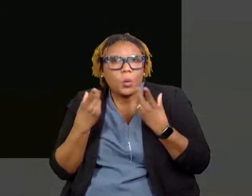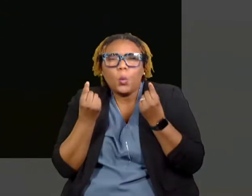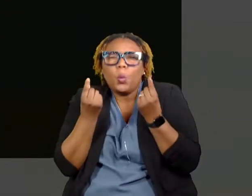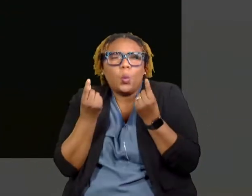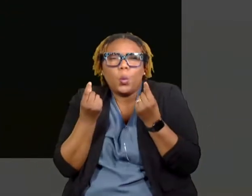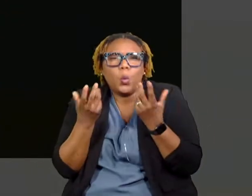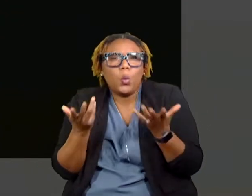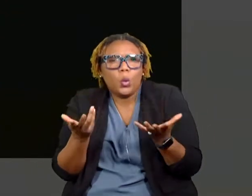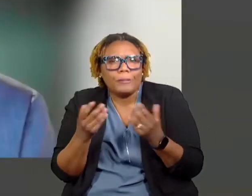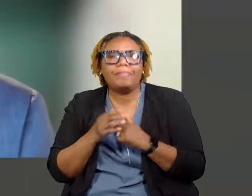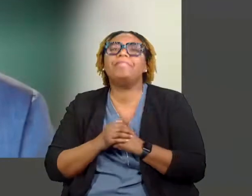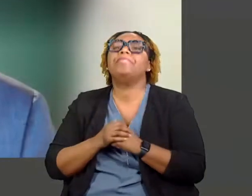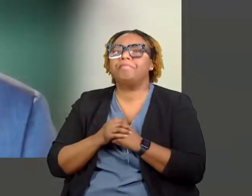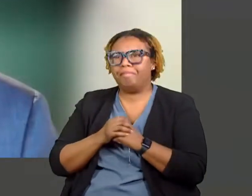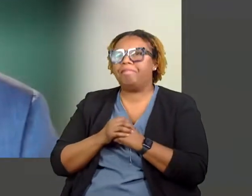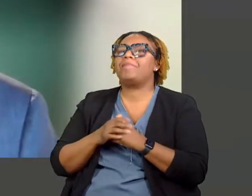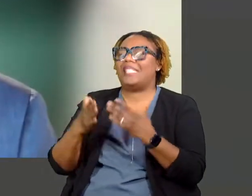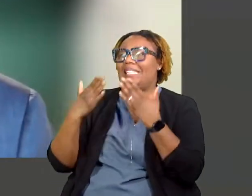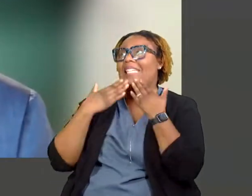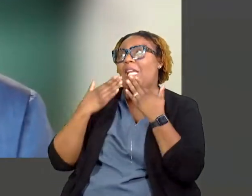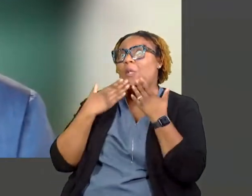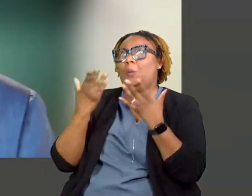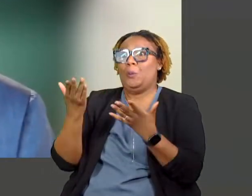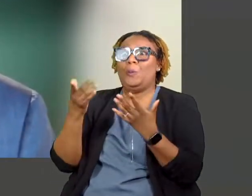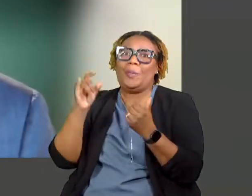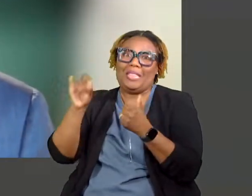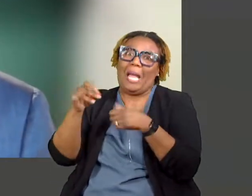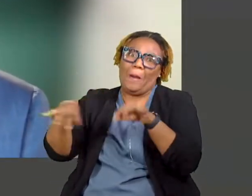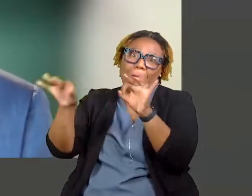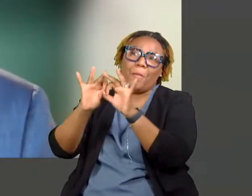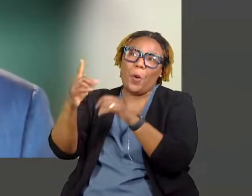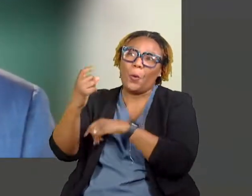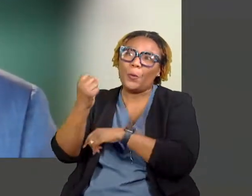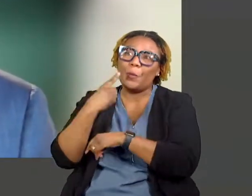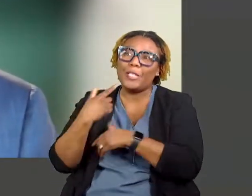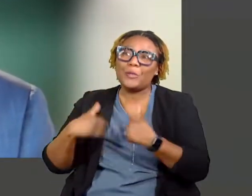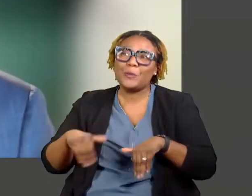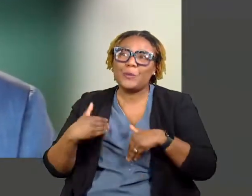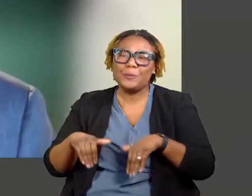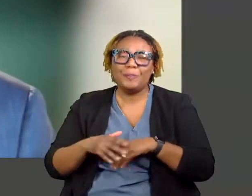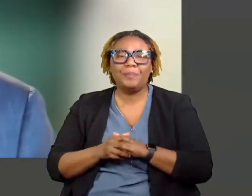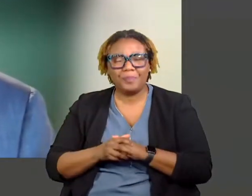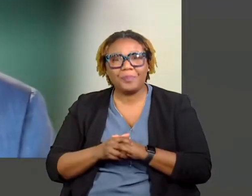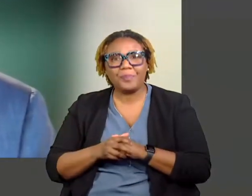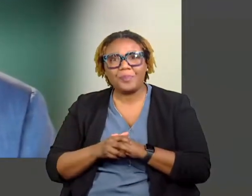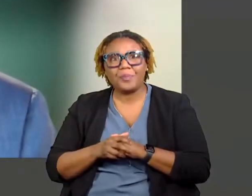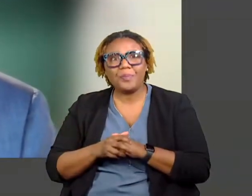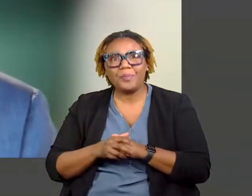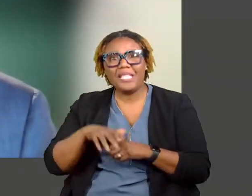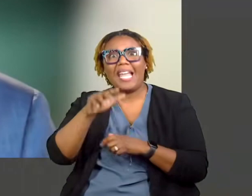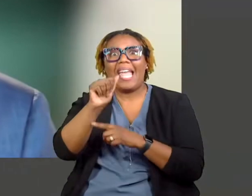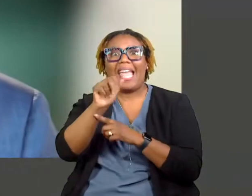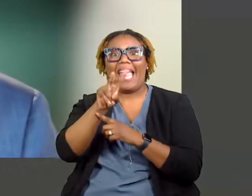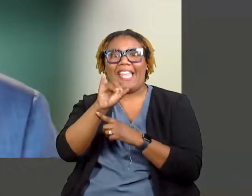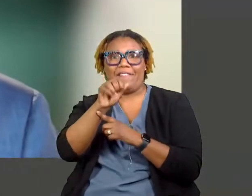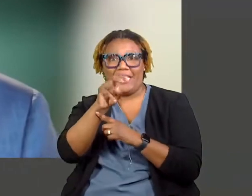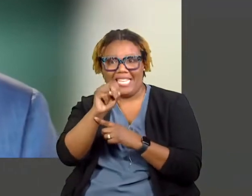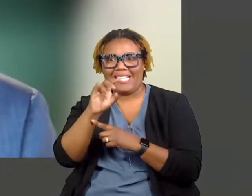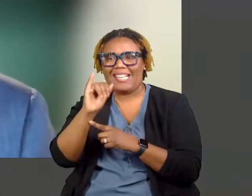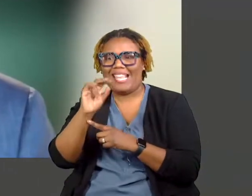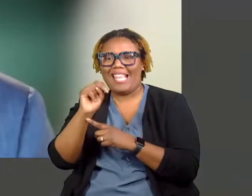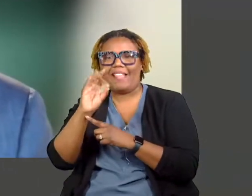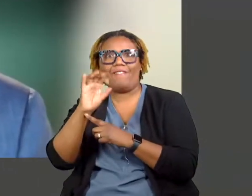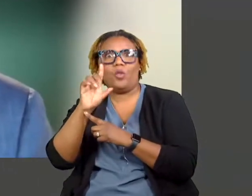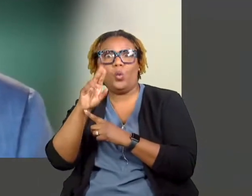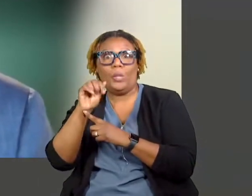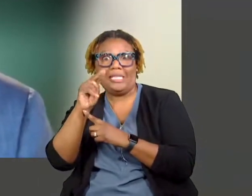Well, thank you very much for an interesting and important question. Avian influenza has been a concern for those